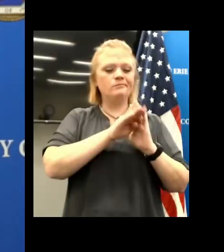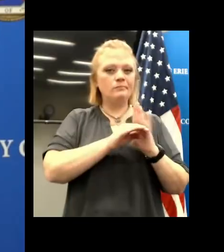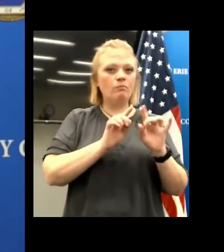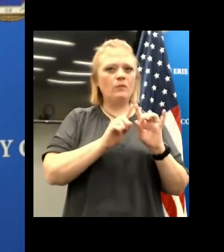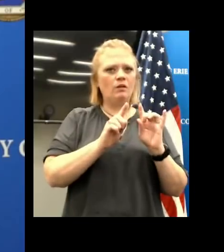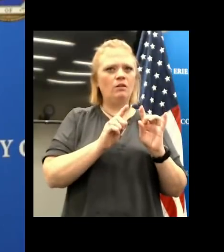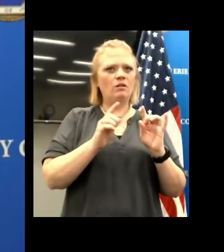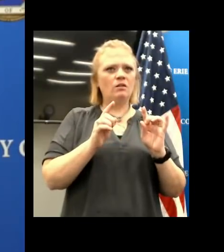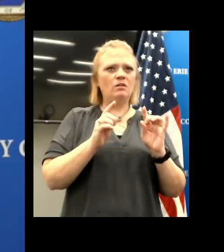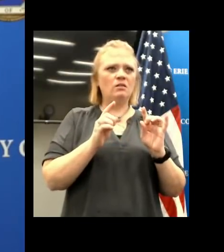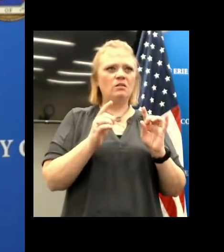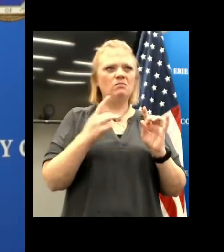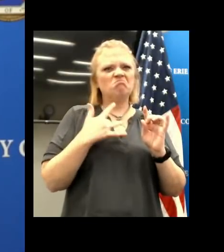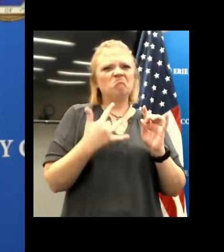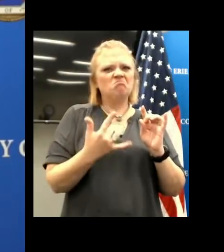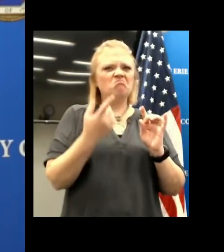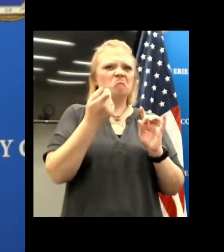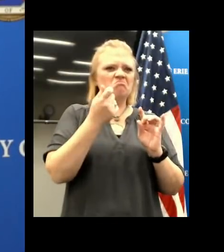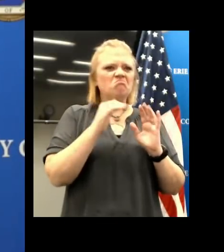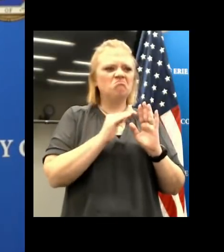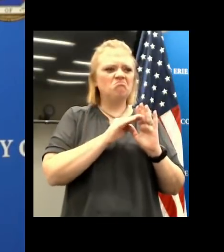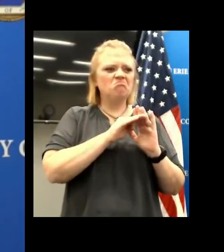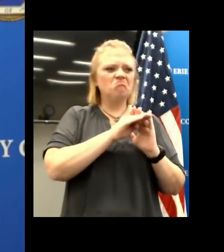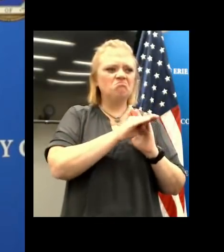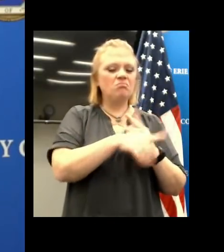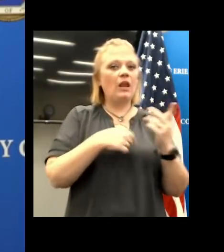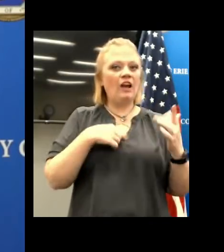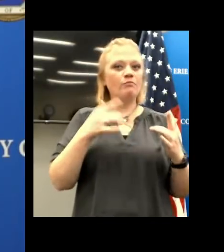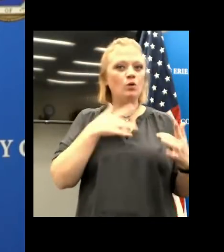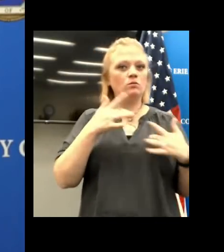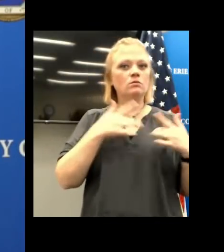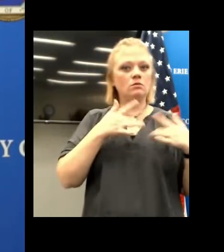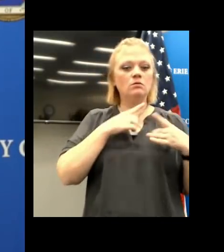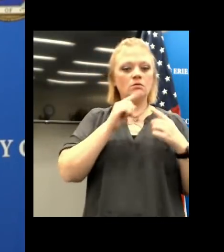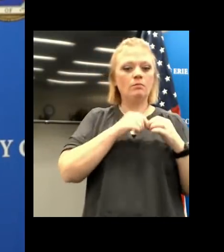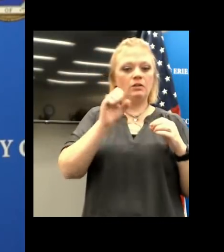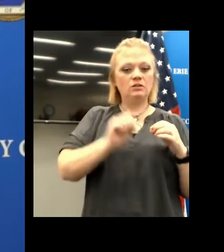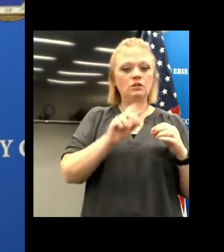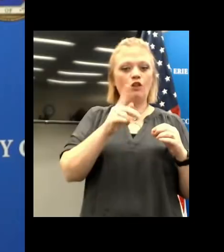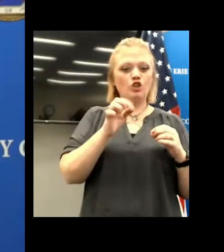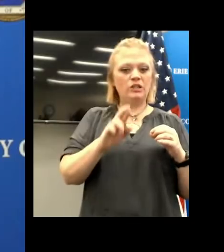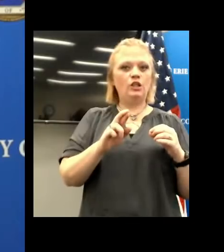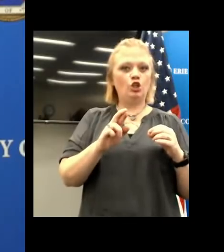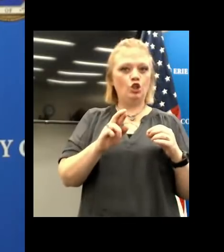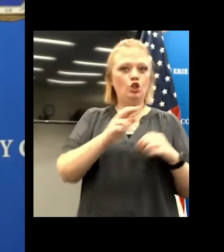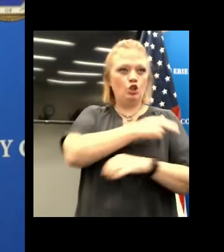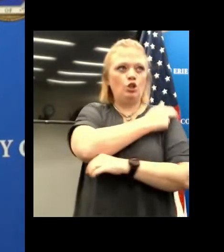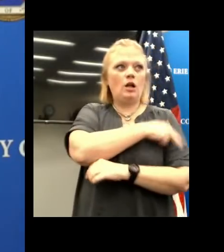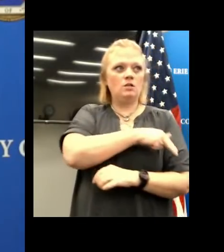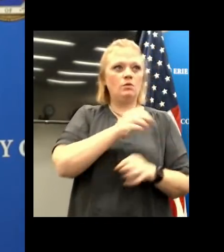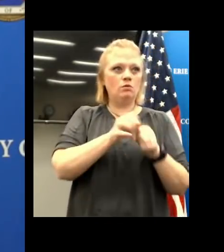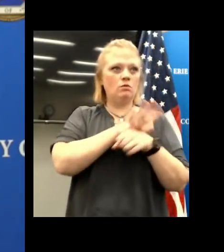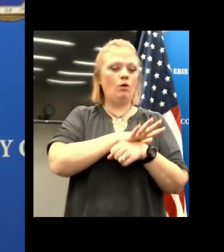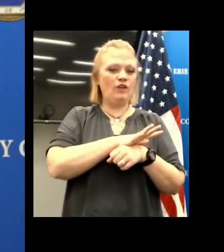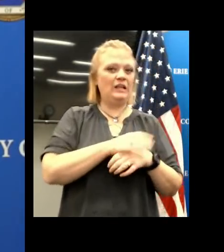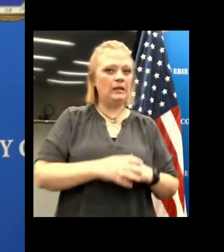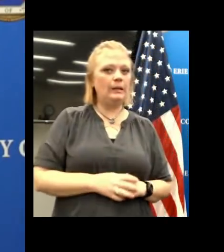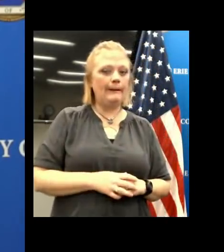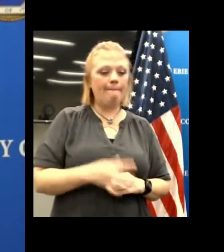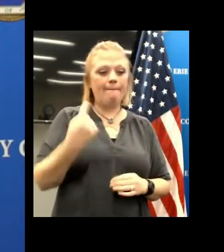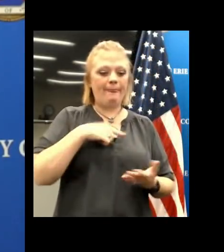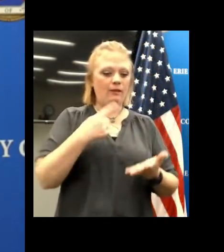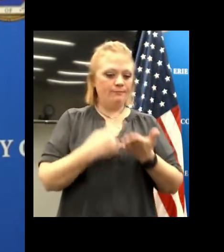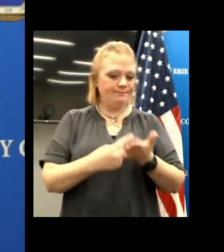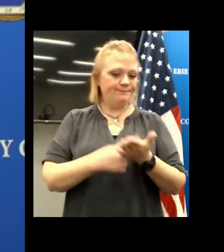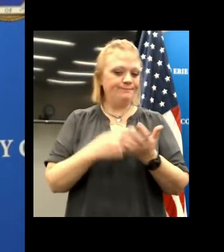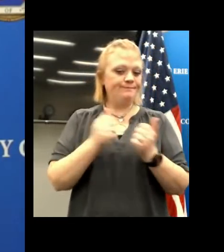stable. I am been worried for quite some time now about the hospitals in the southern tier that are COVID-19 patients. We are talking with